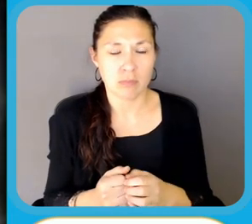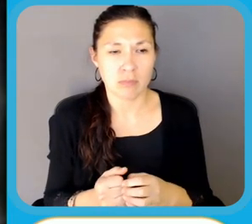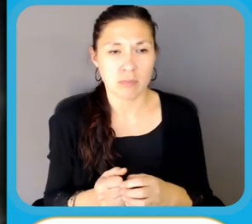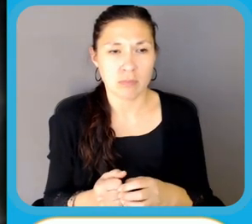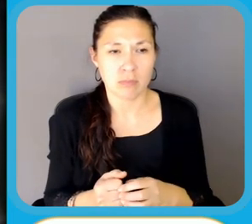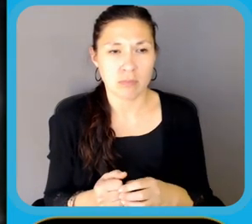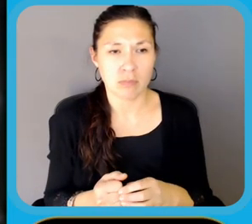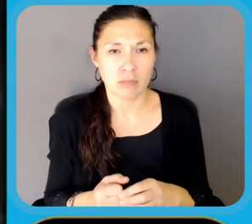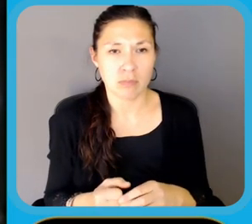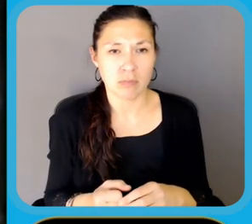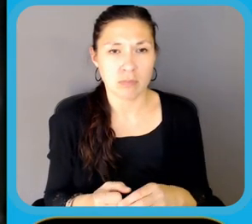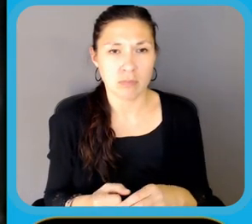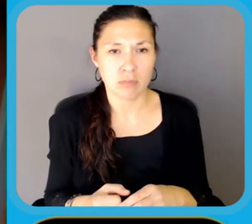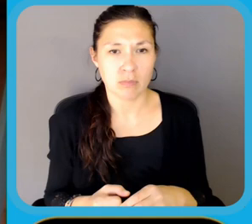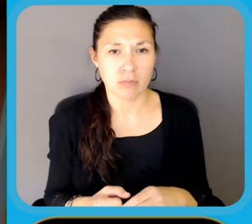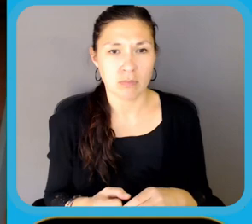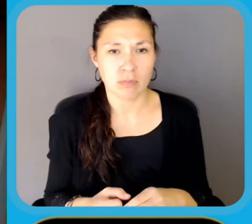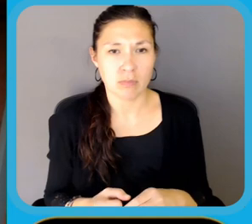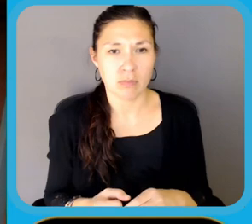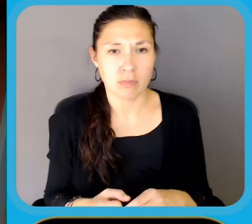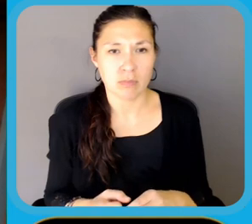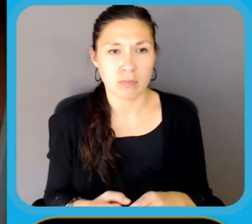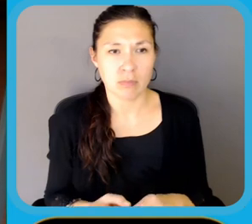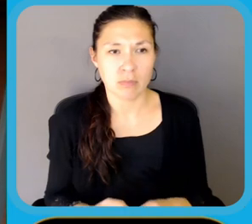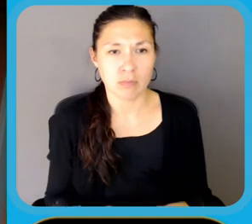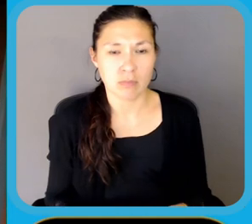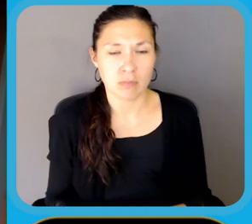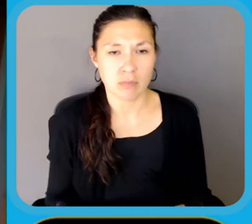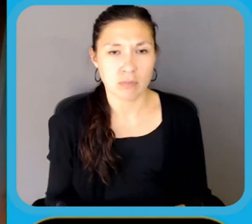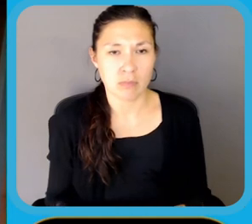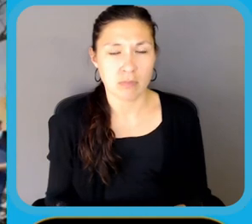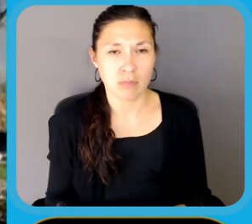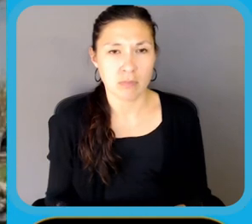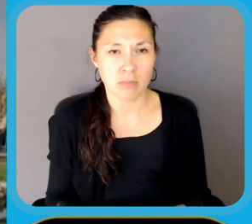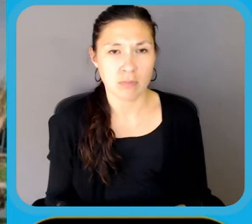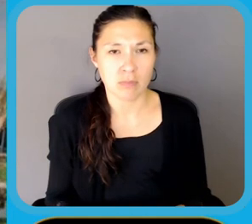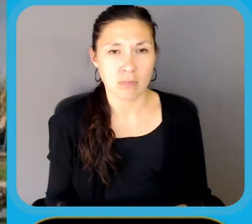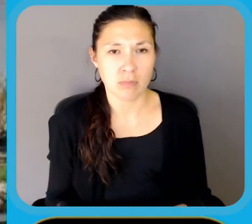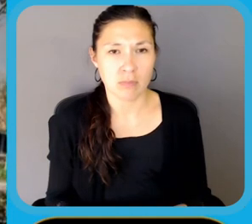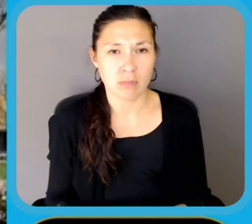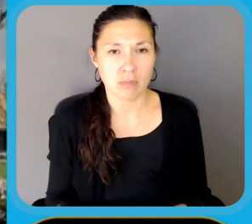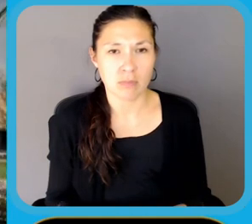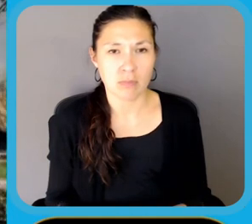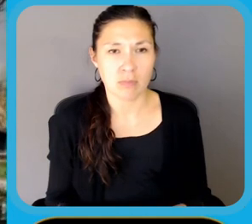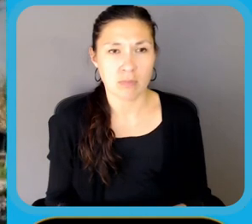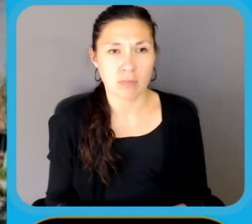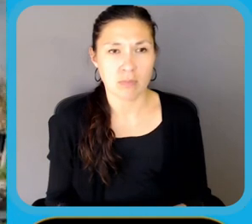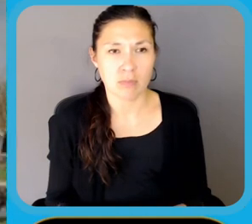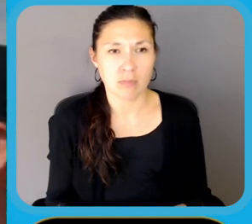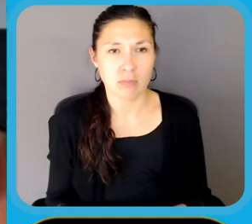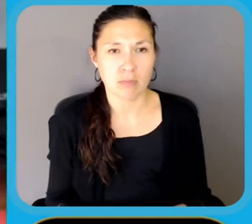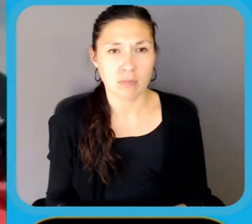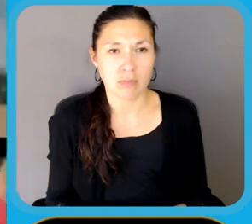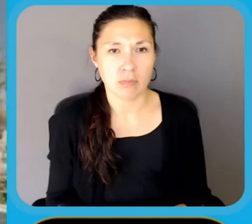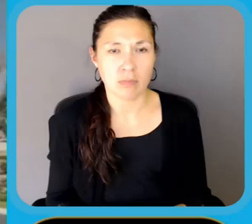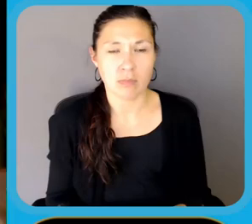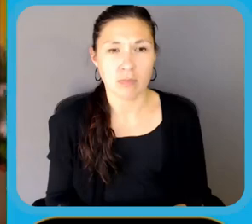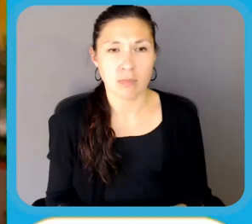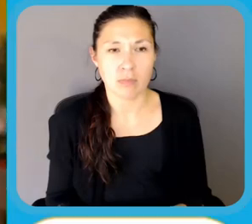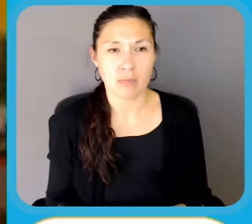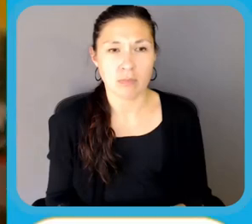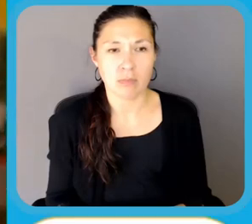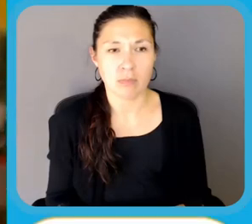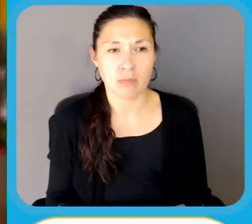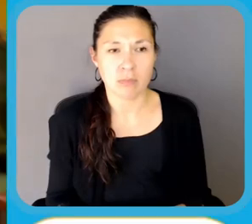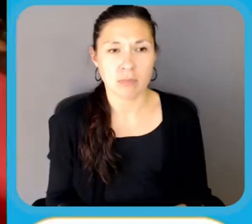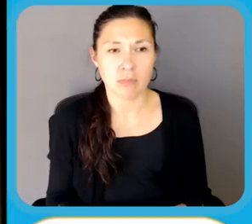que cuidarnos y cuidar a los que nos rodean. Entonces eso nos hizo cambiar nuestra manera